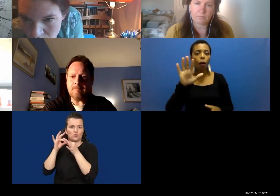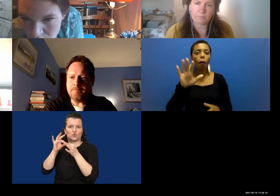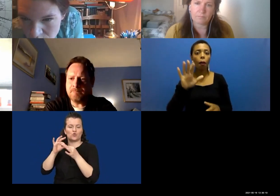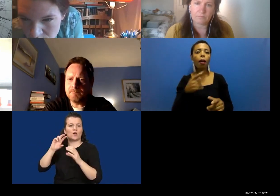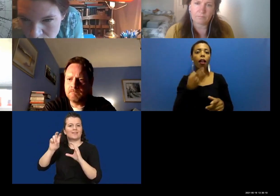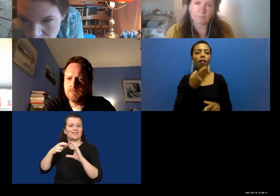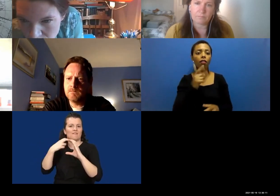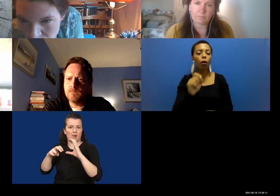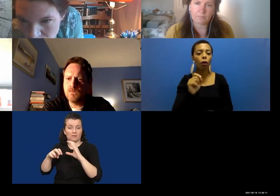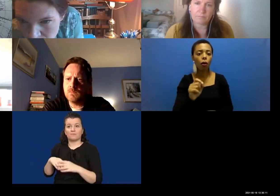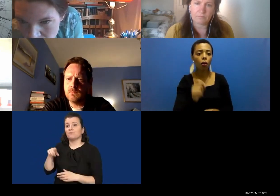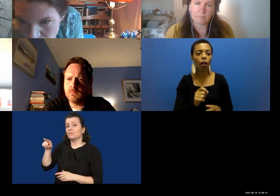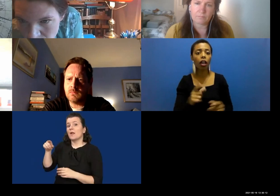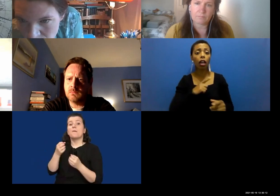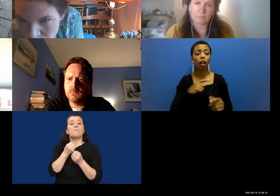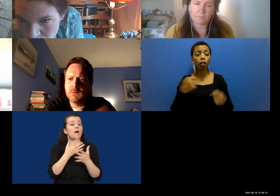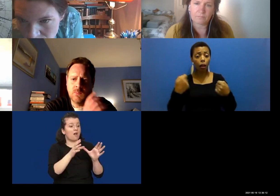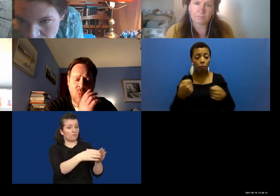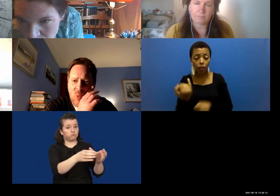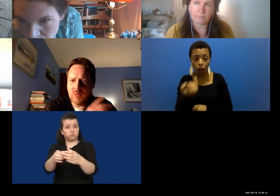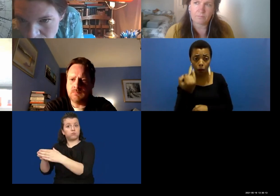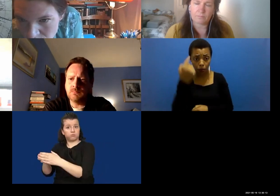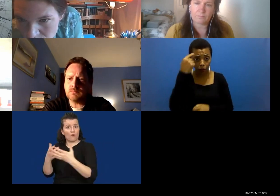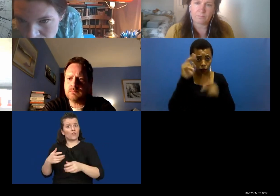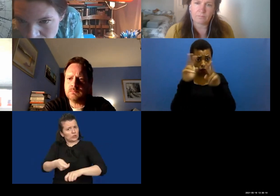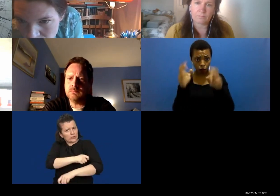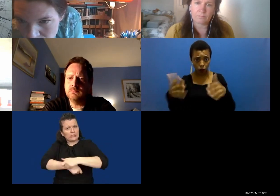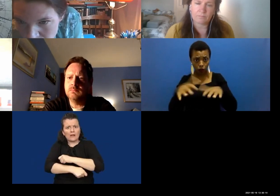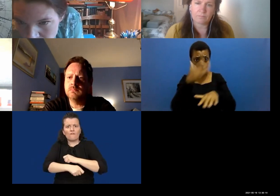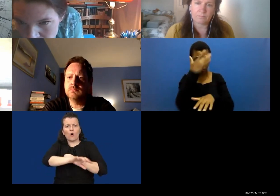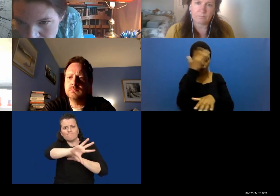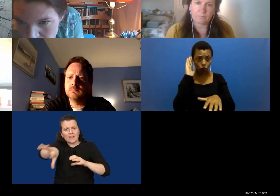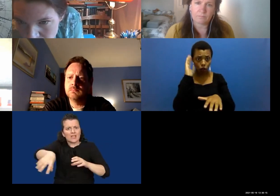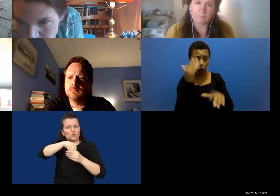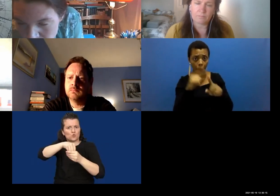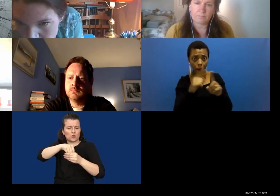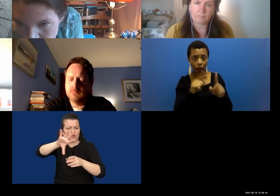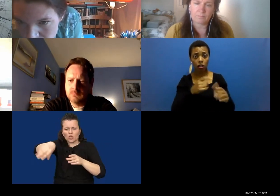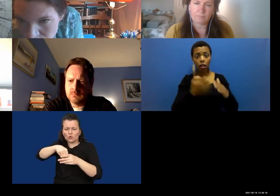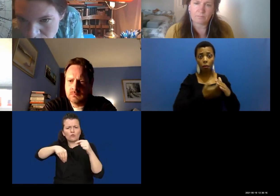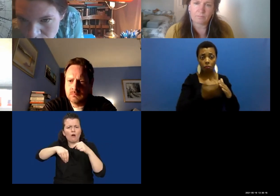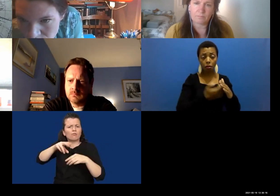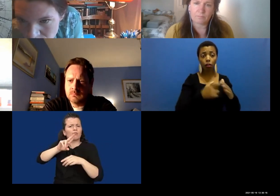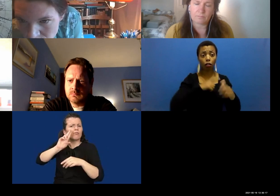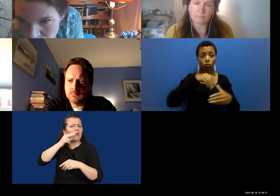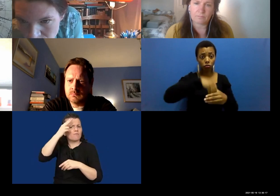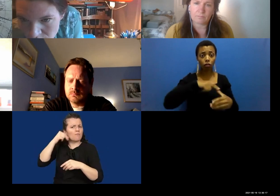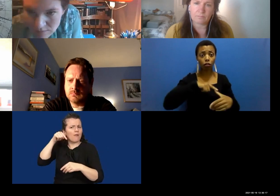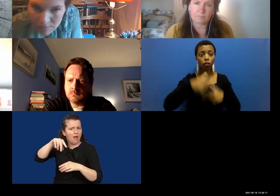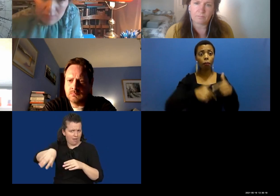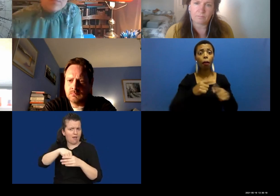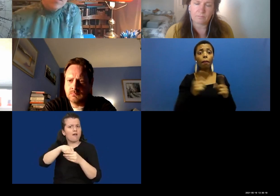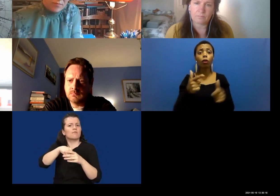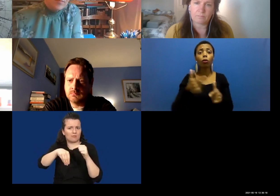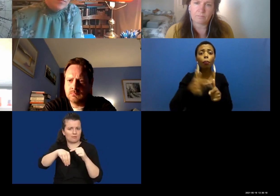the inclusion of deaf-blind and organizations of deaf-blind, but the main problem is that many countries have a